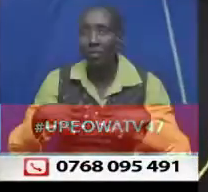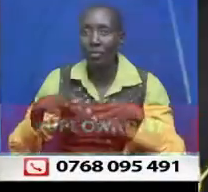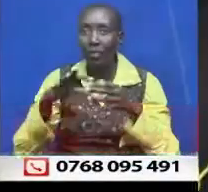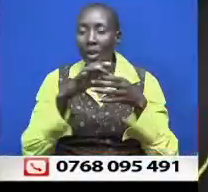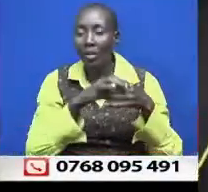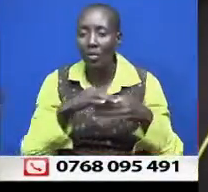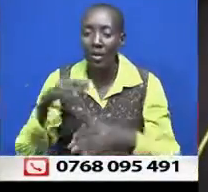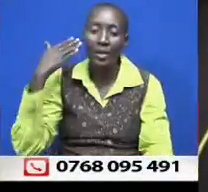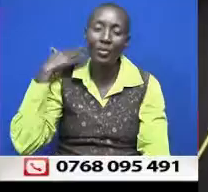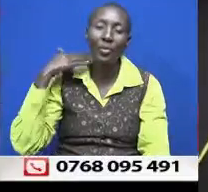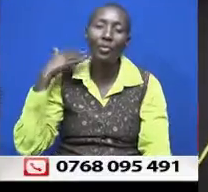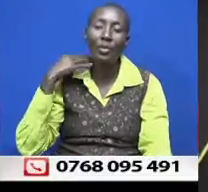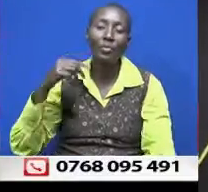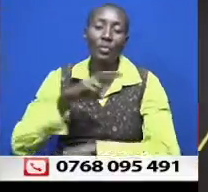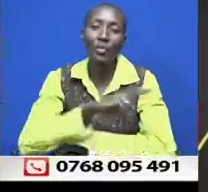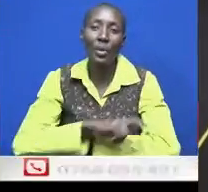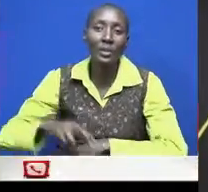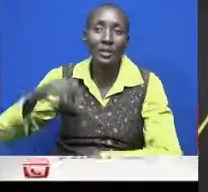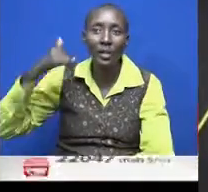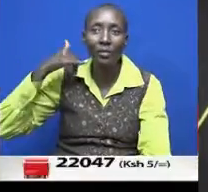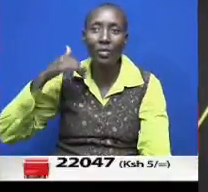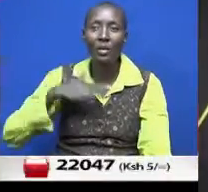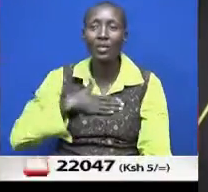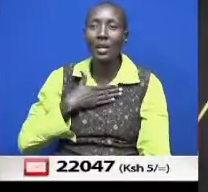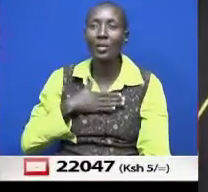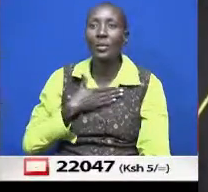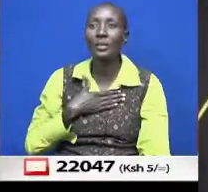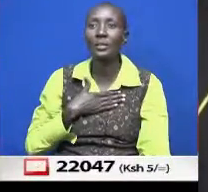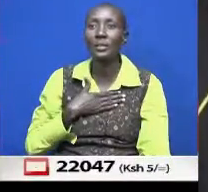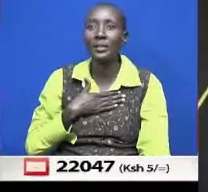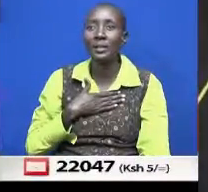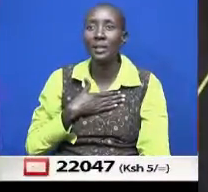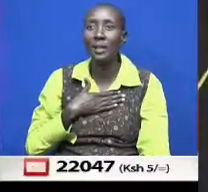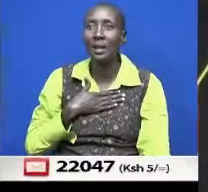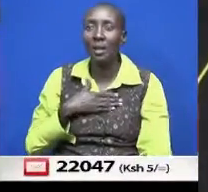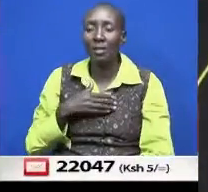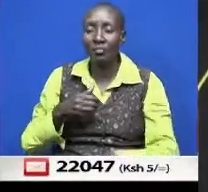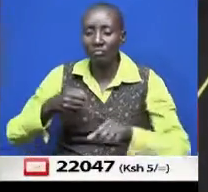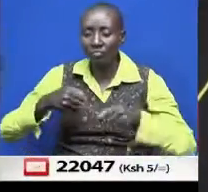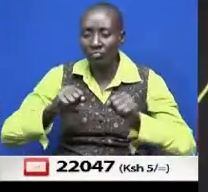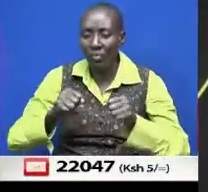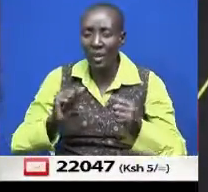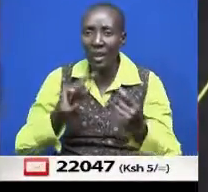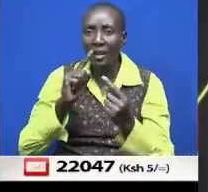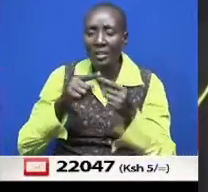Kuja kuninyanganya masimu. Wewe niambia mbona nakubala paka highway? From there unanyanganywa